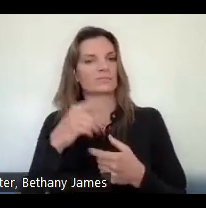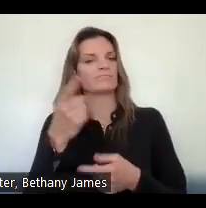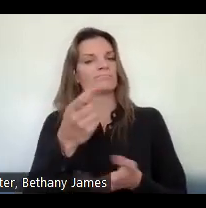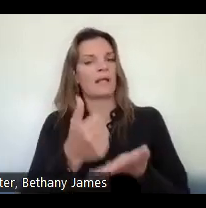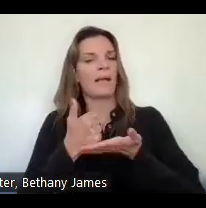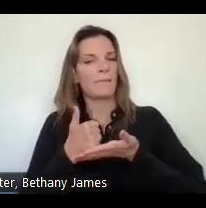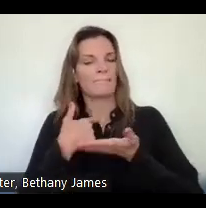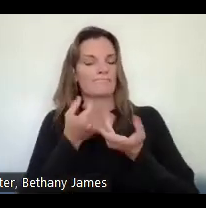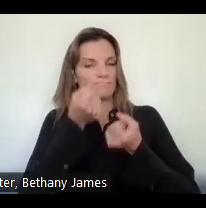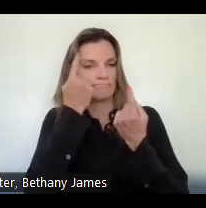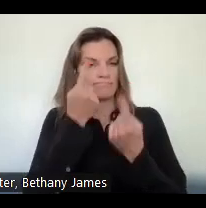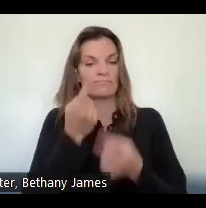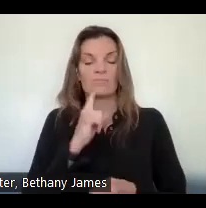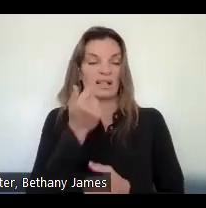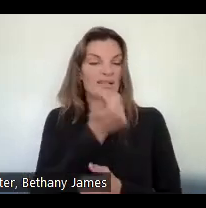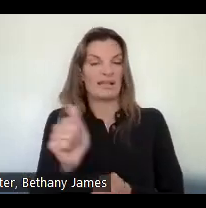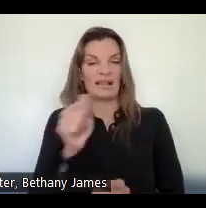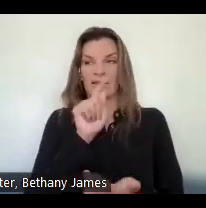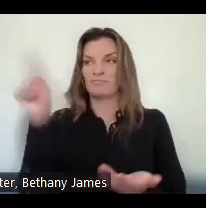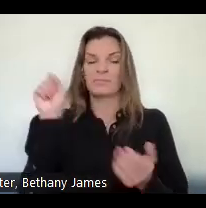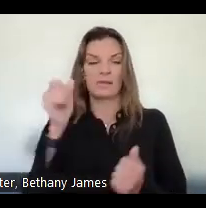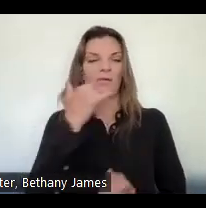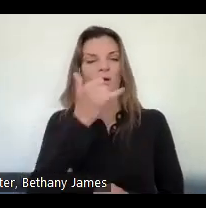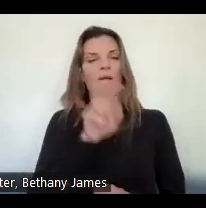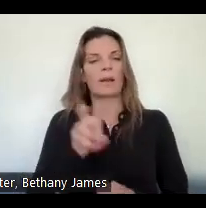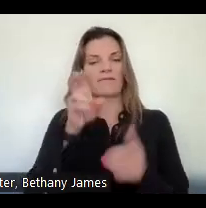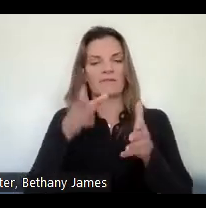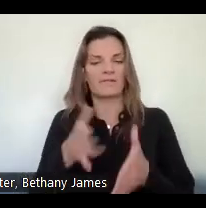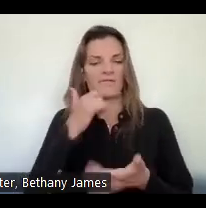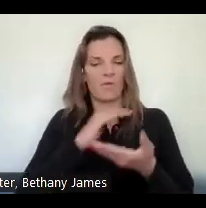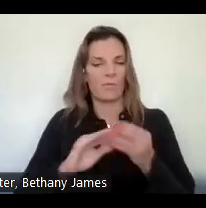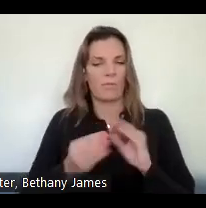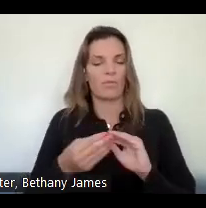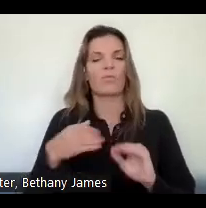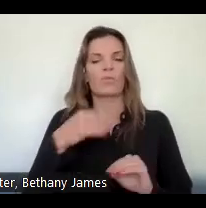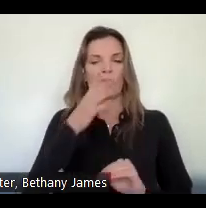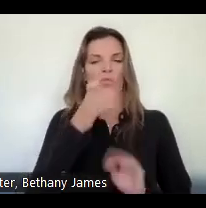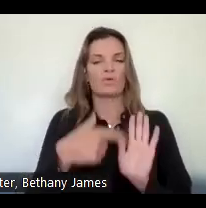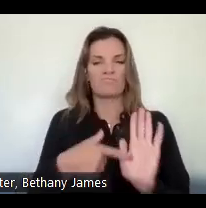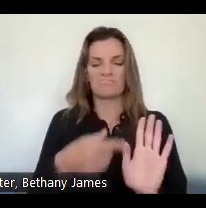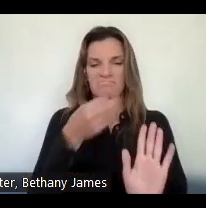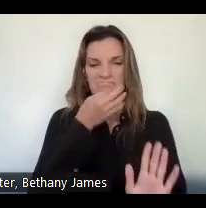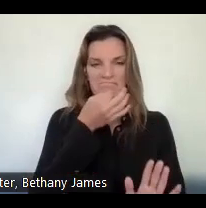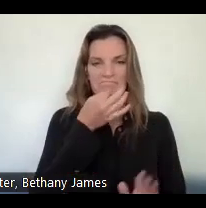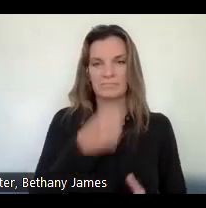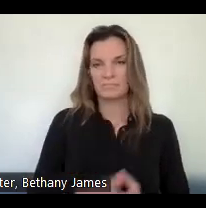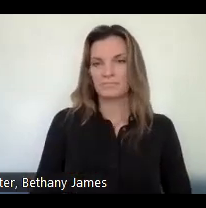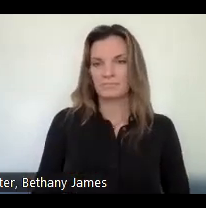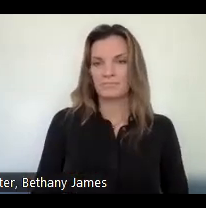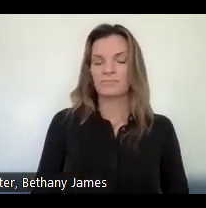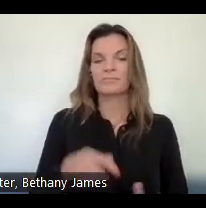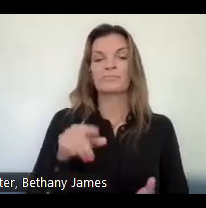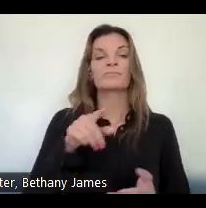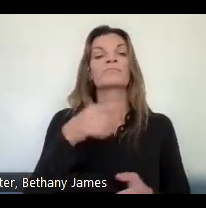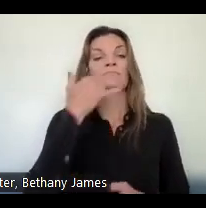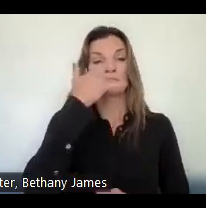can call the Navigator phone number, which is listed later on in this presentation, and they will be assigned